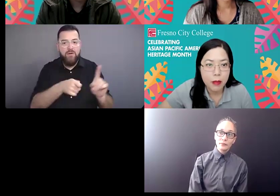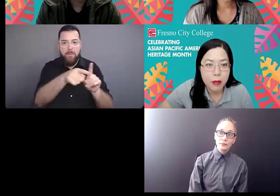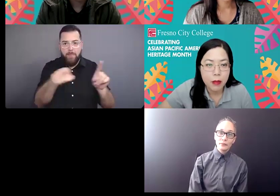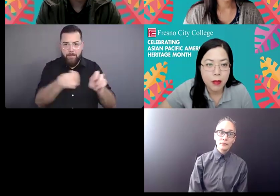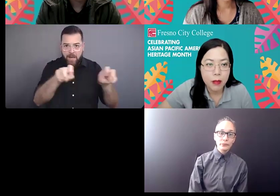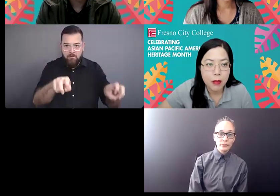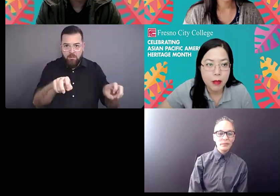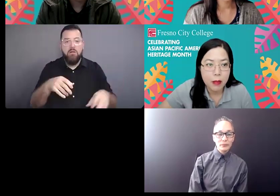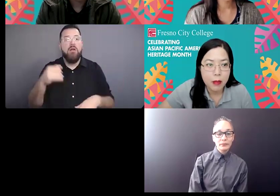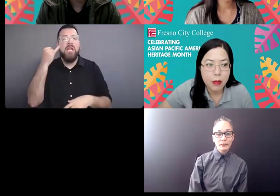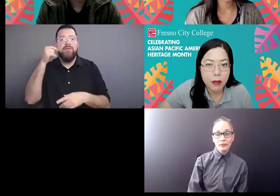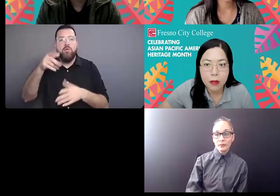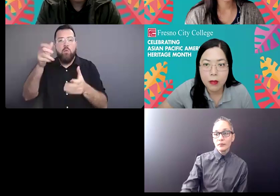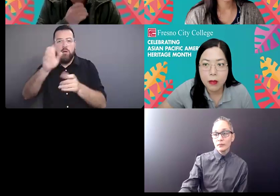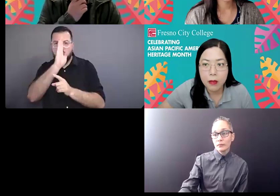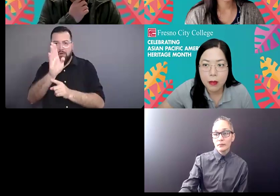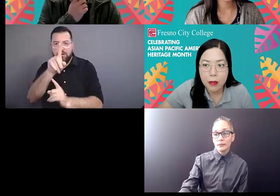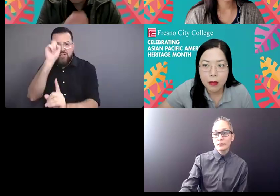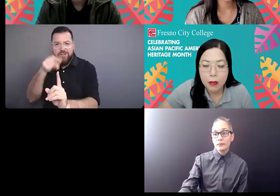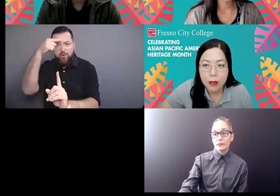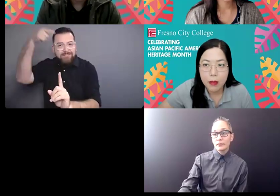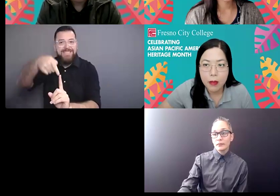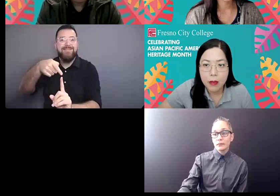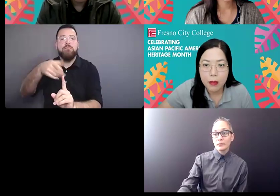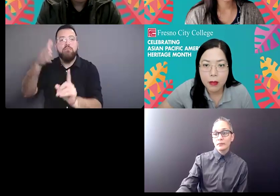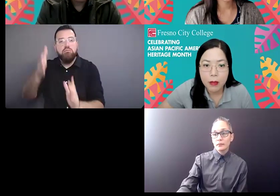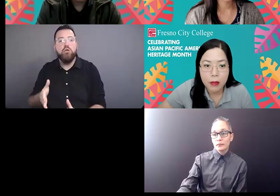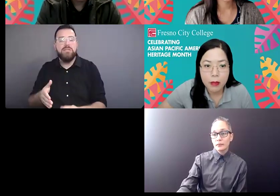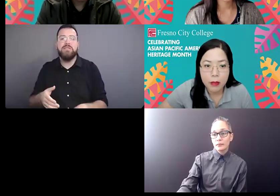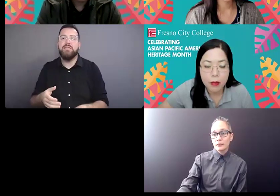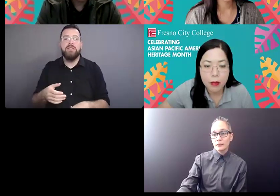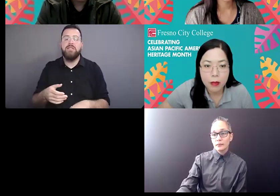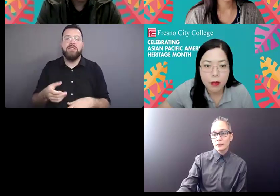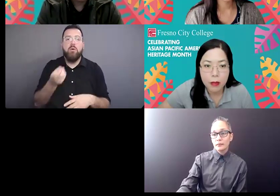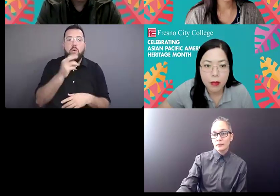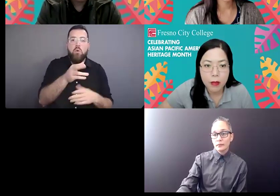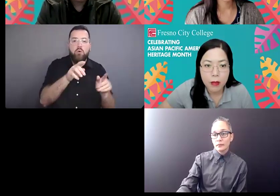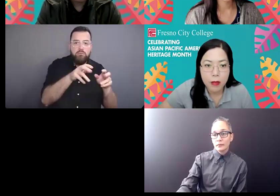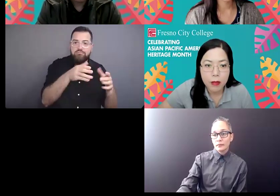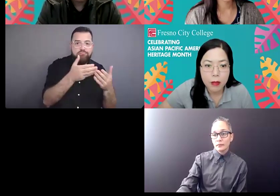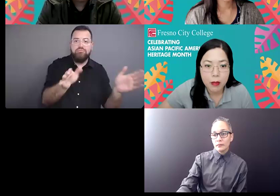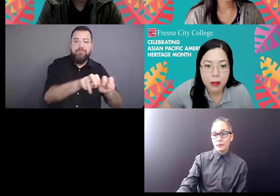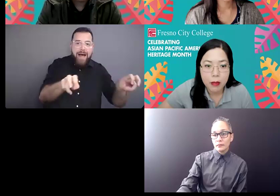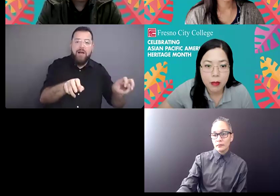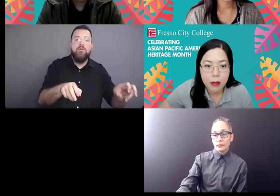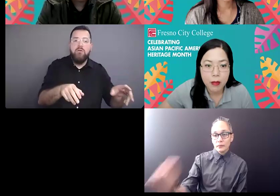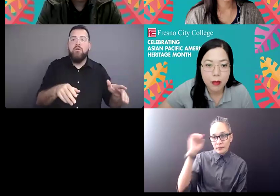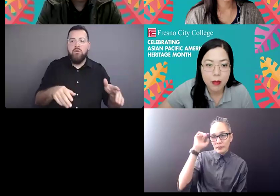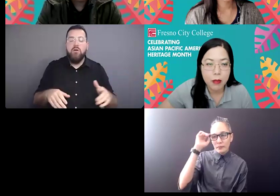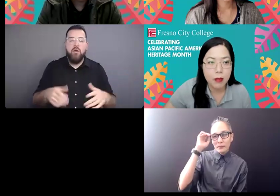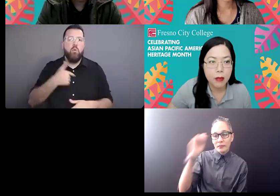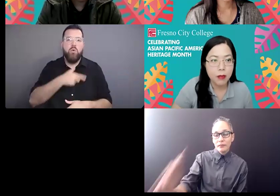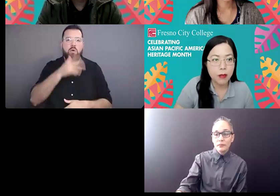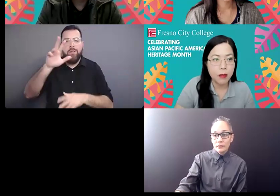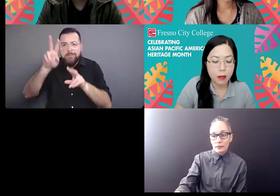if you're addressing someone. Or if you have a question for the whole panel, those questions may be addressed towards the end